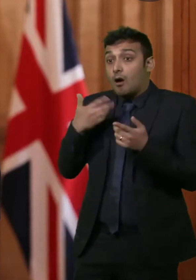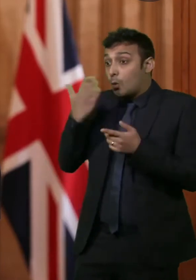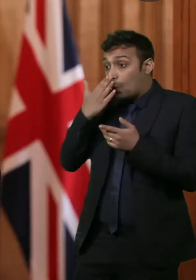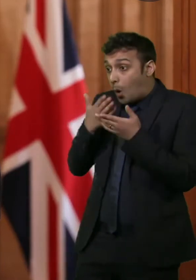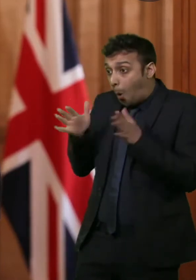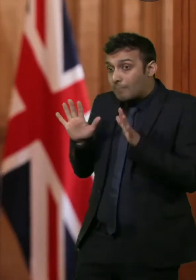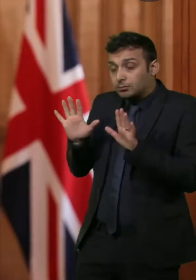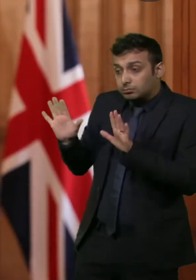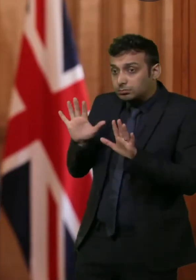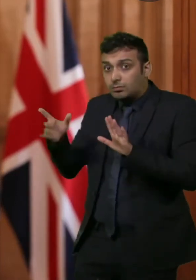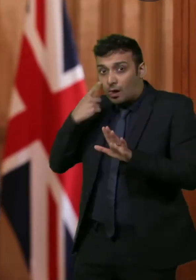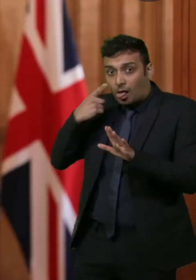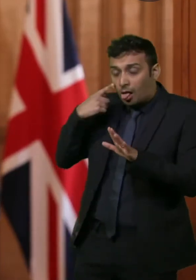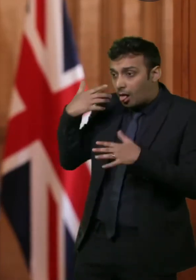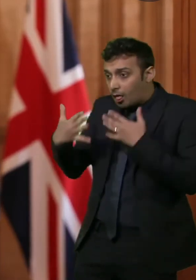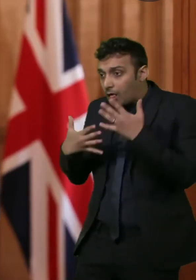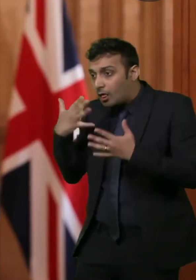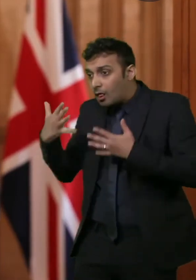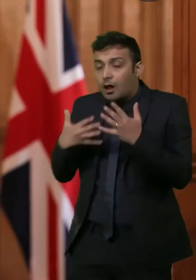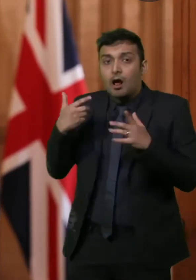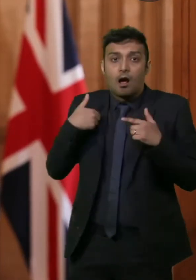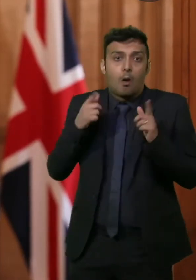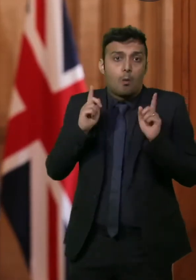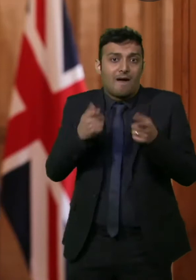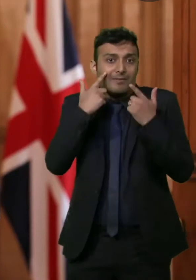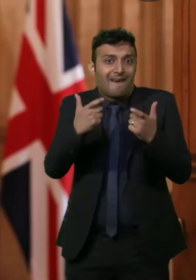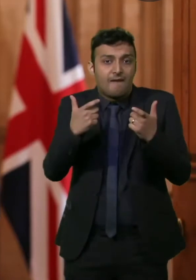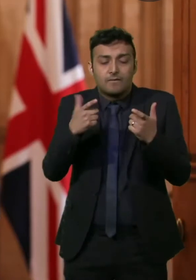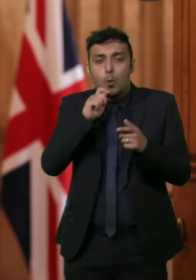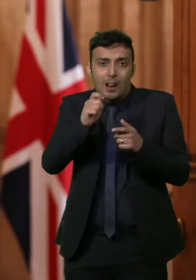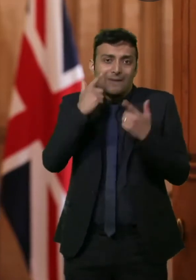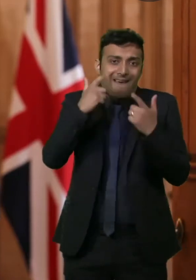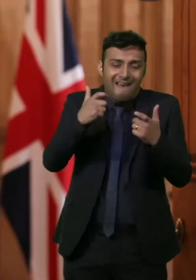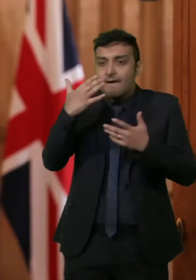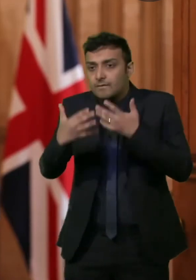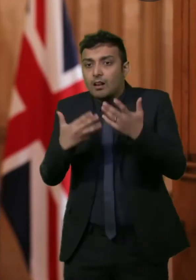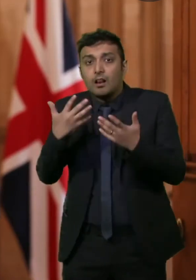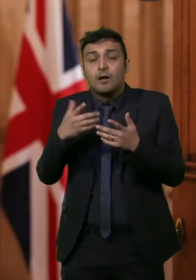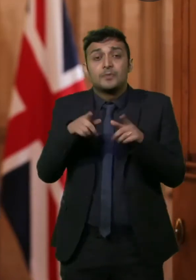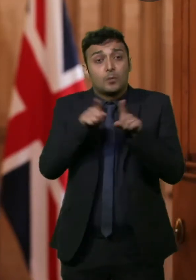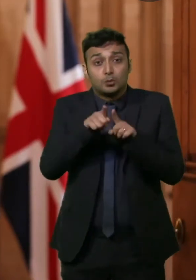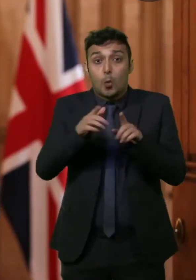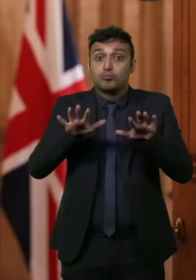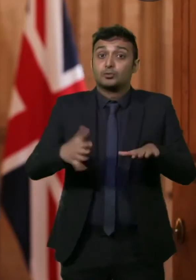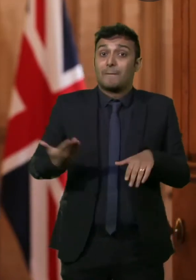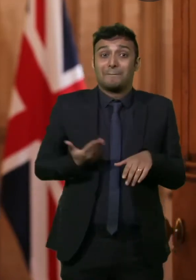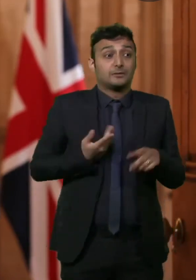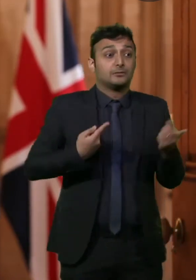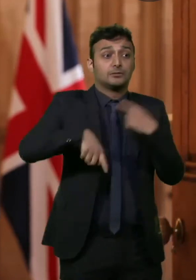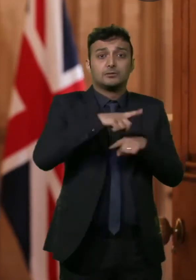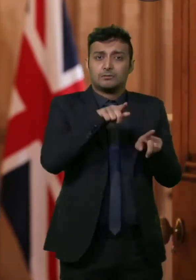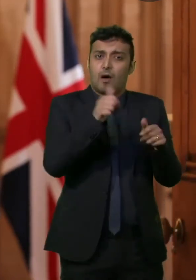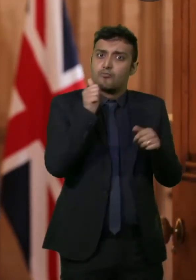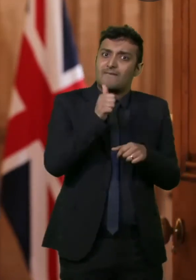that is really what I think business, British business, would really rather see: a cautious and irreversible approach